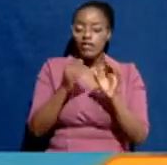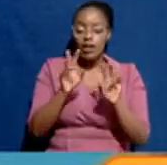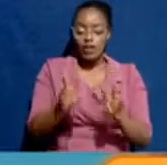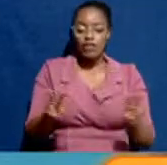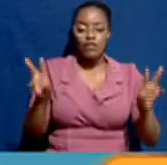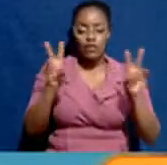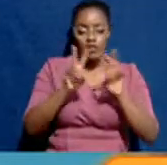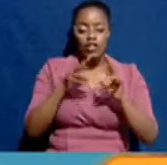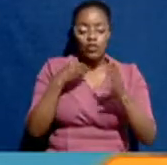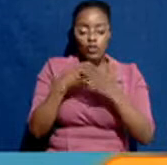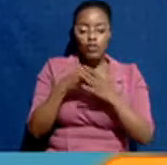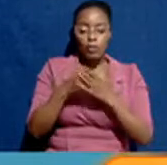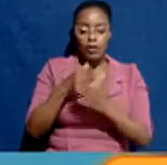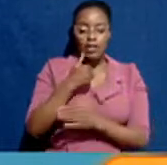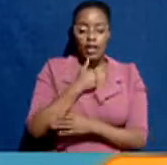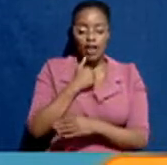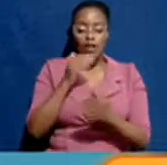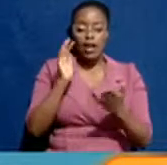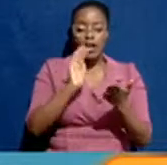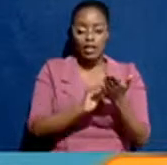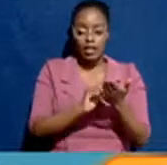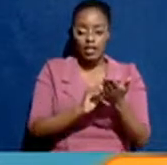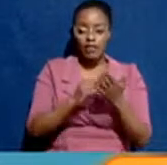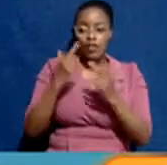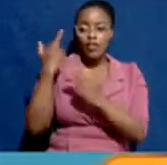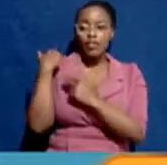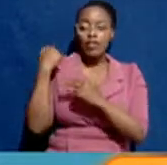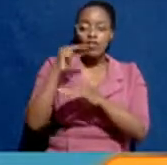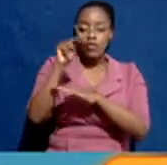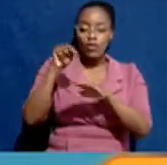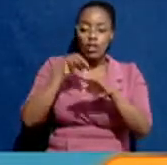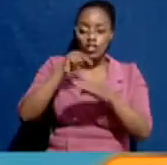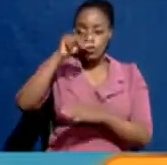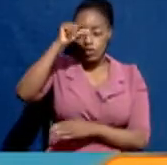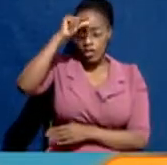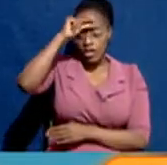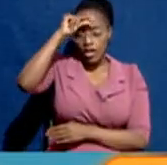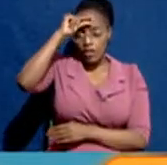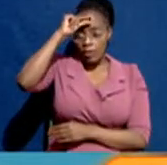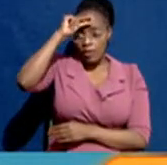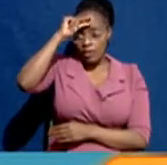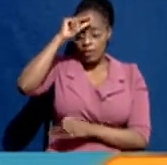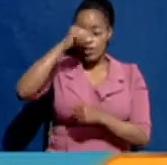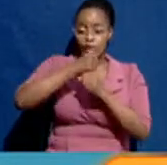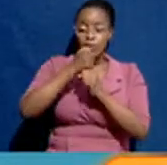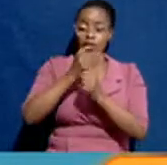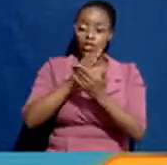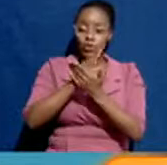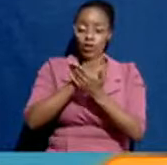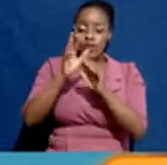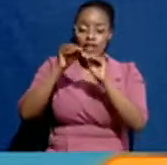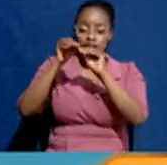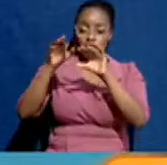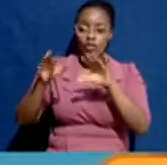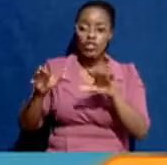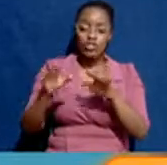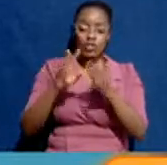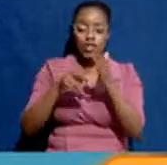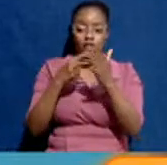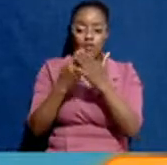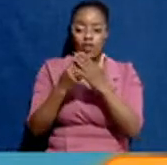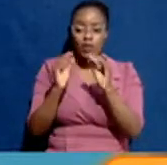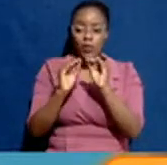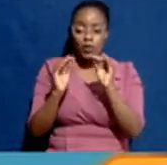money. Again, the role of national government in ensuring that devolution does not fail and